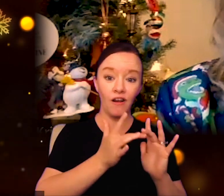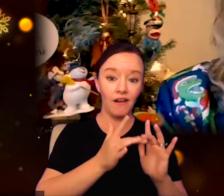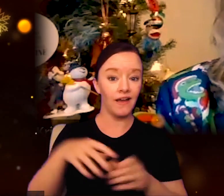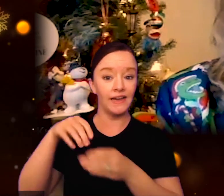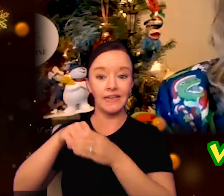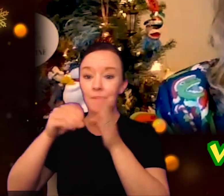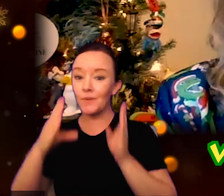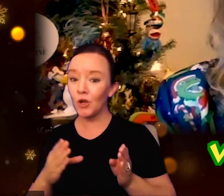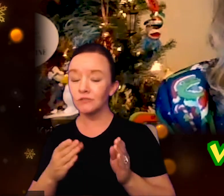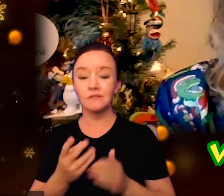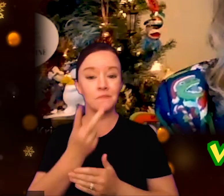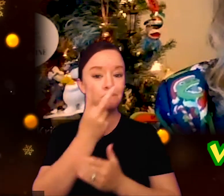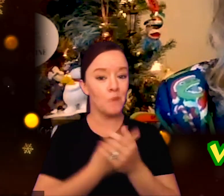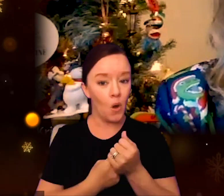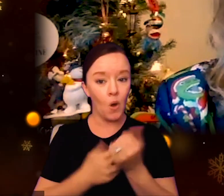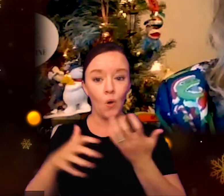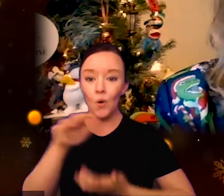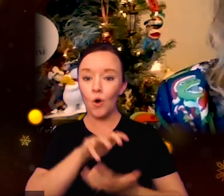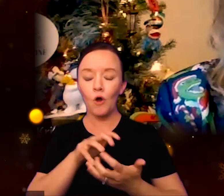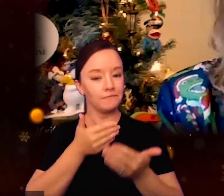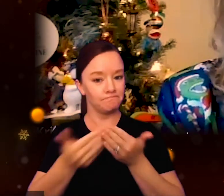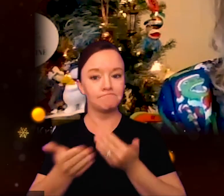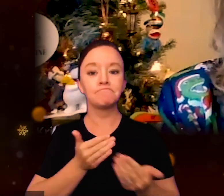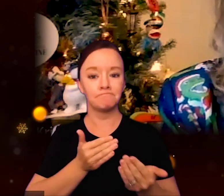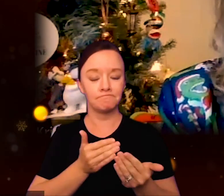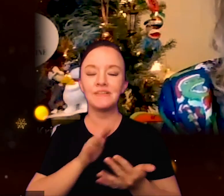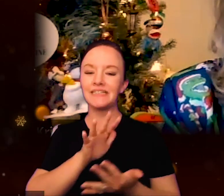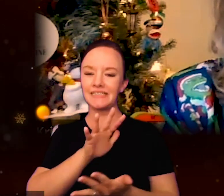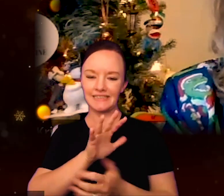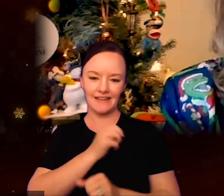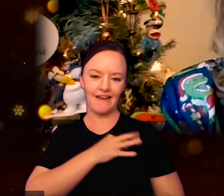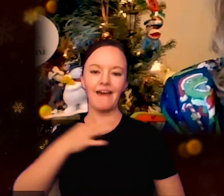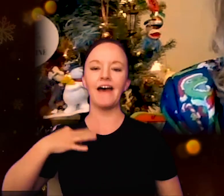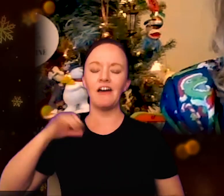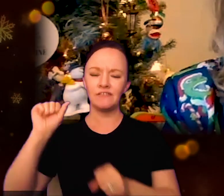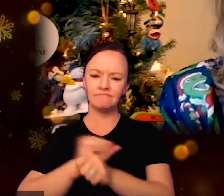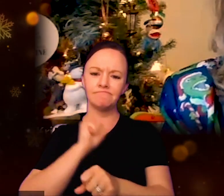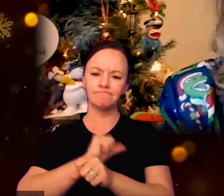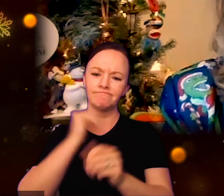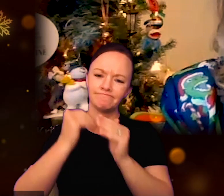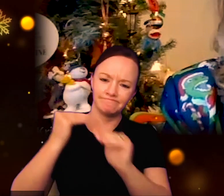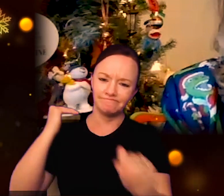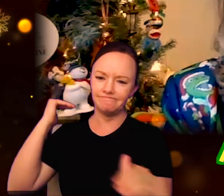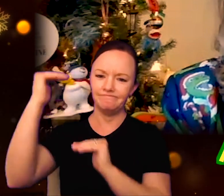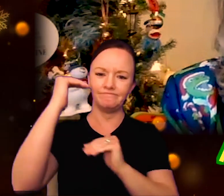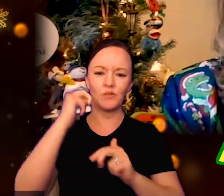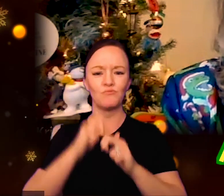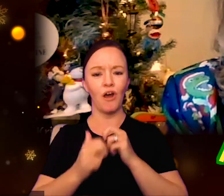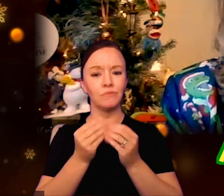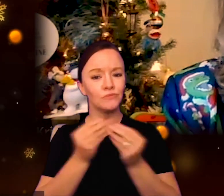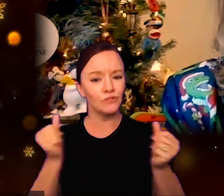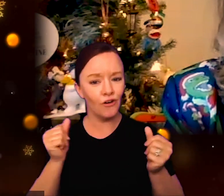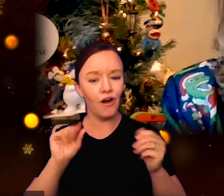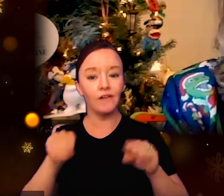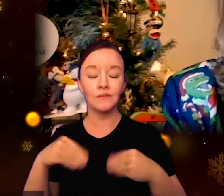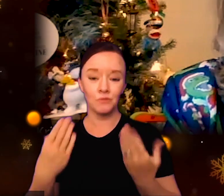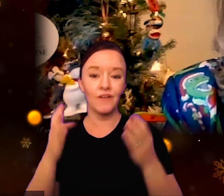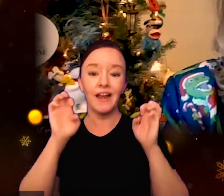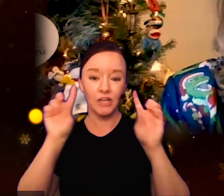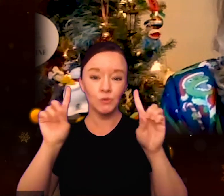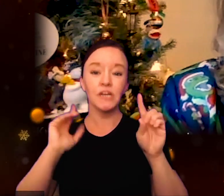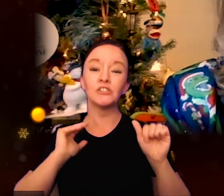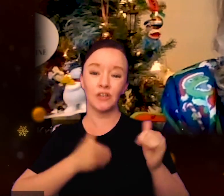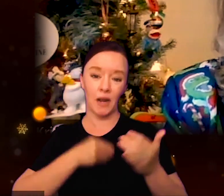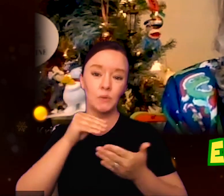students, whether it's online, in person, or hybrid. Staff are going above and beyond to problem